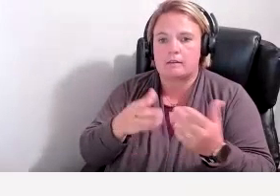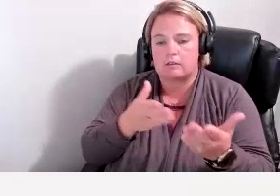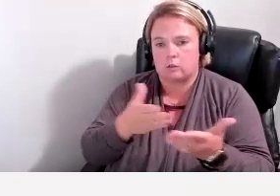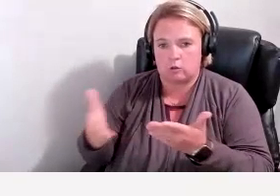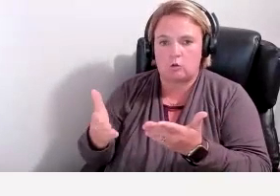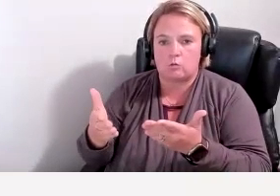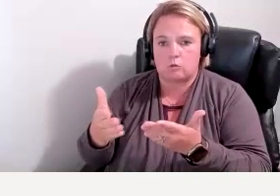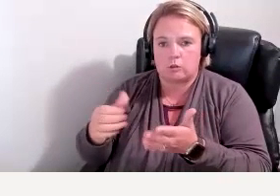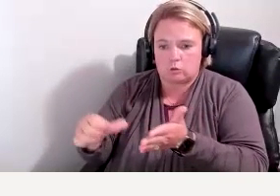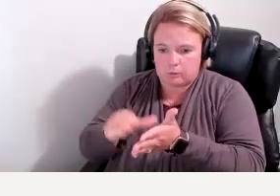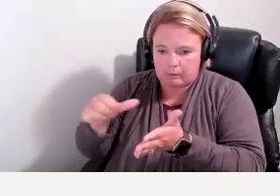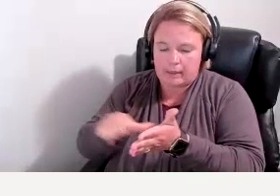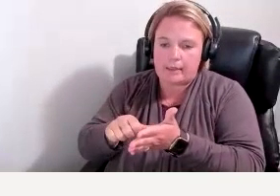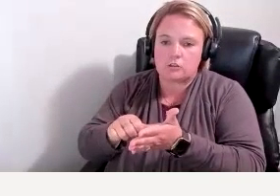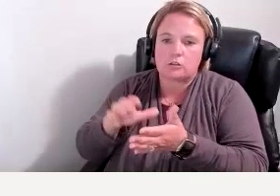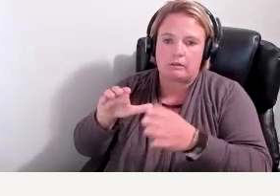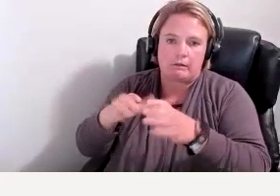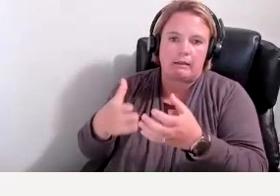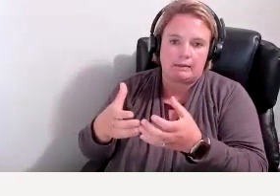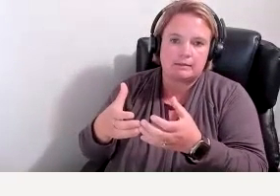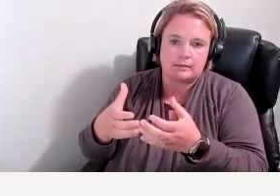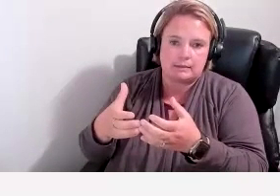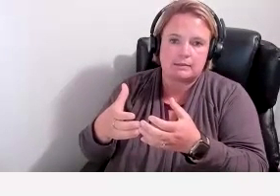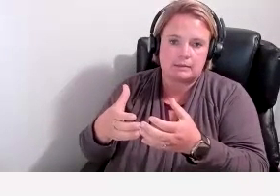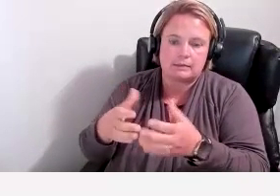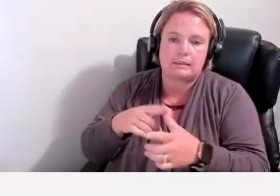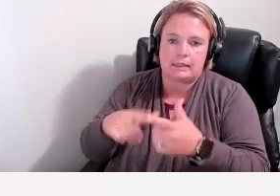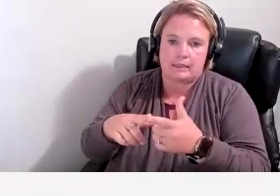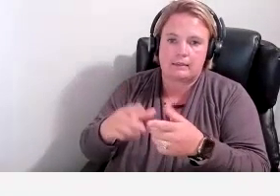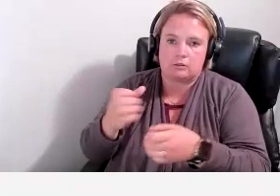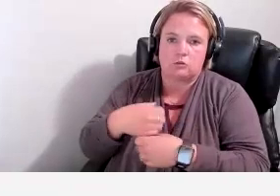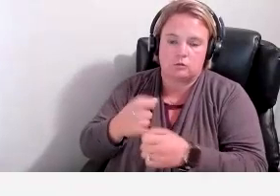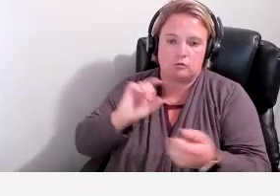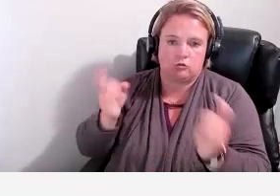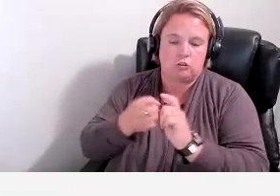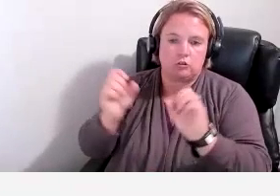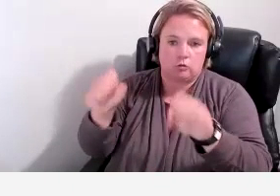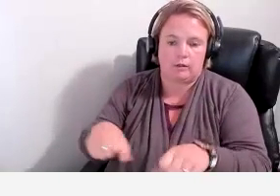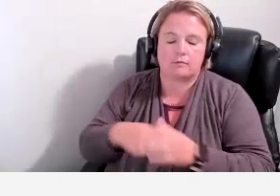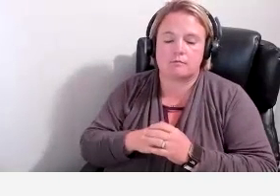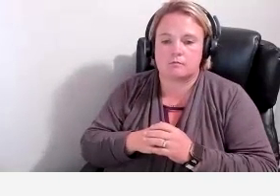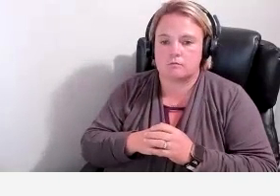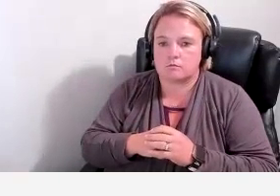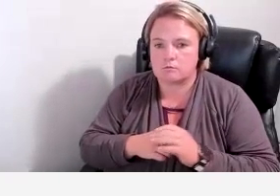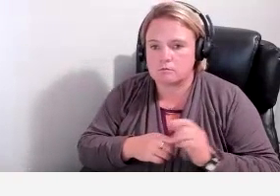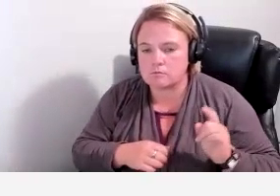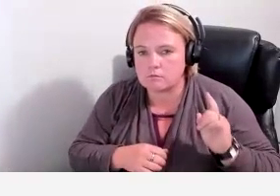that page or that item in that course, and you're able to just make those changes there. Yes.